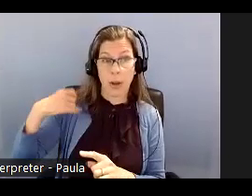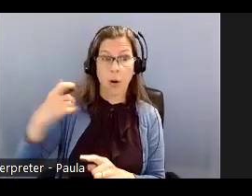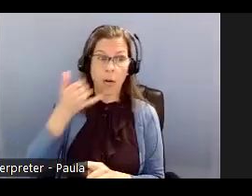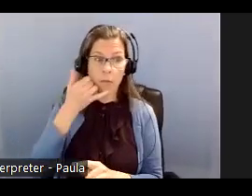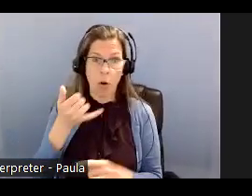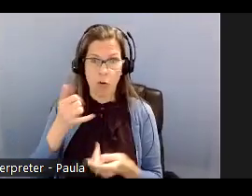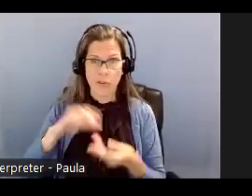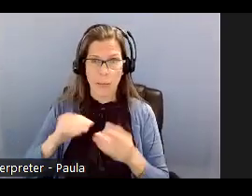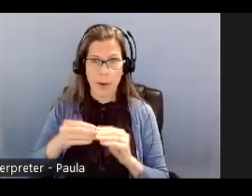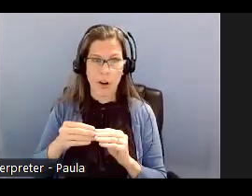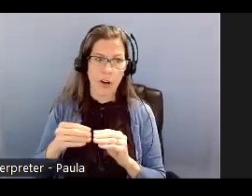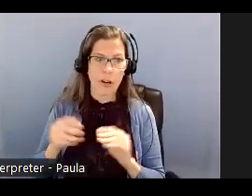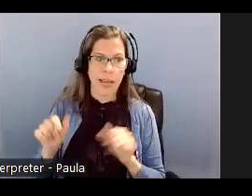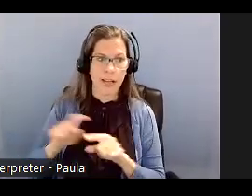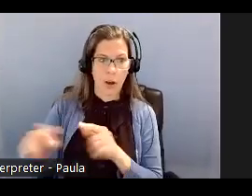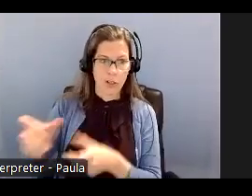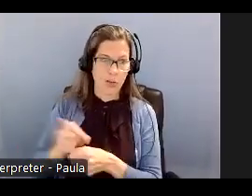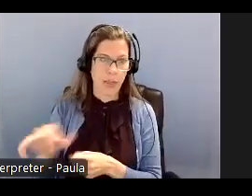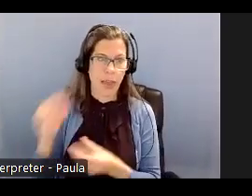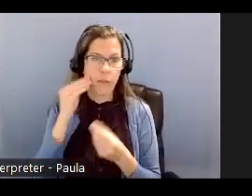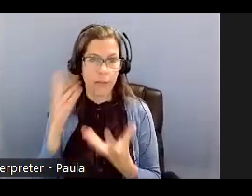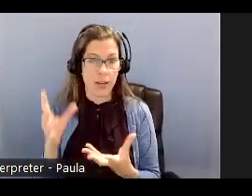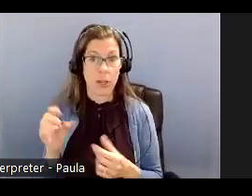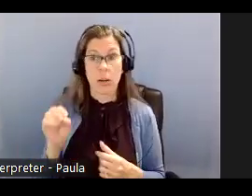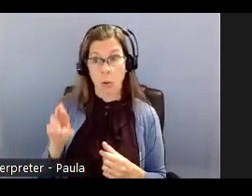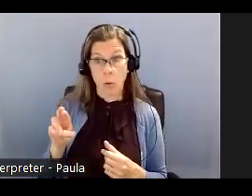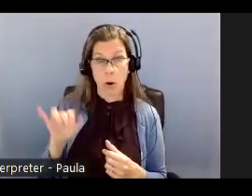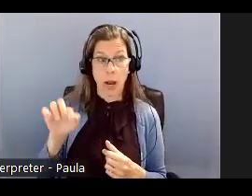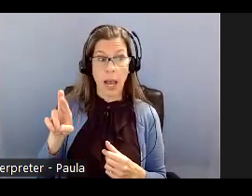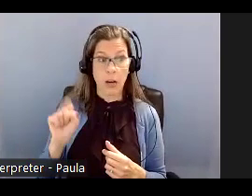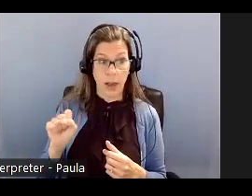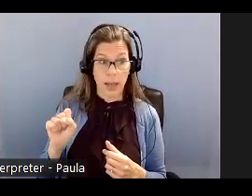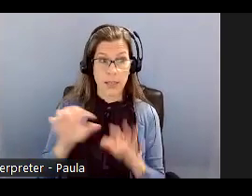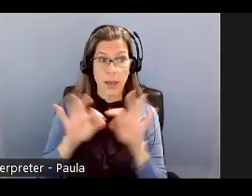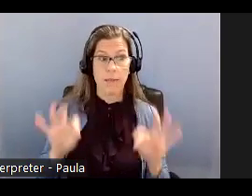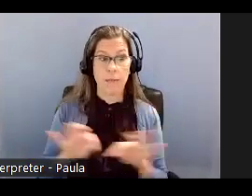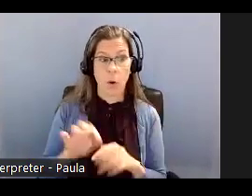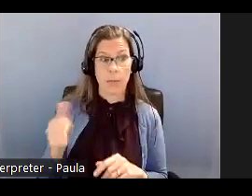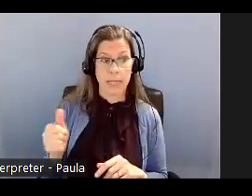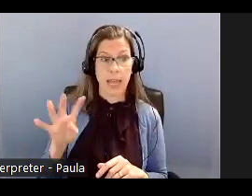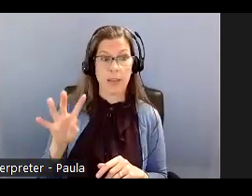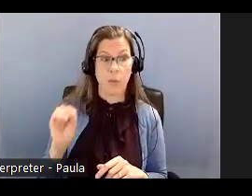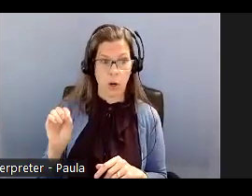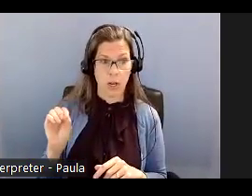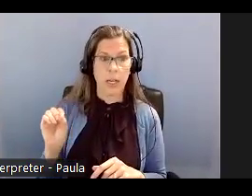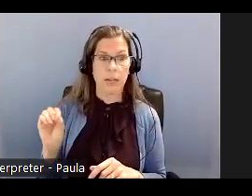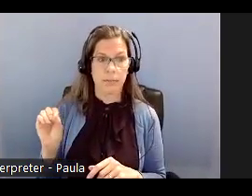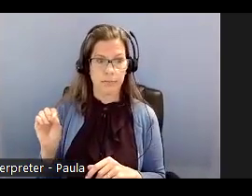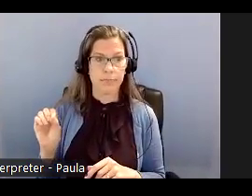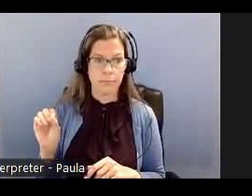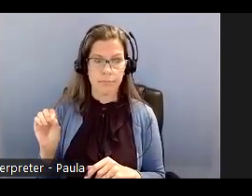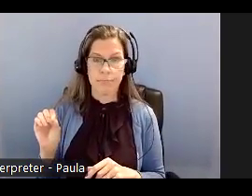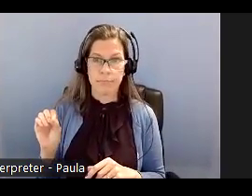to call to get that information, an IRX form 1040 chart,